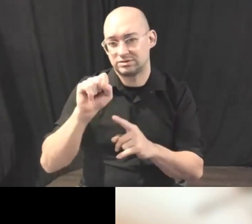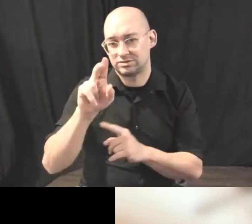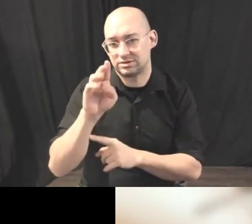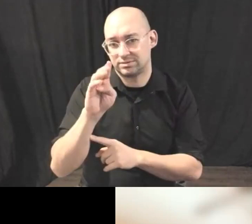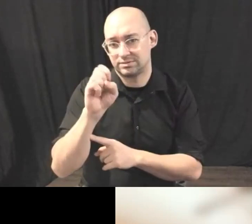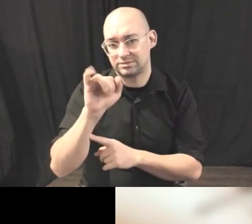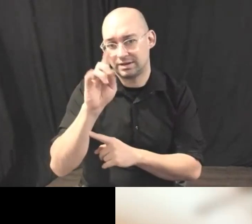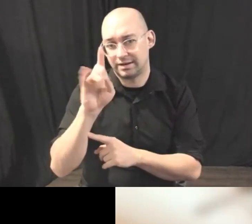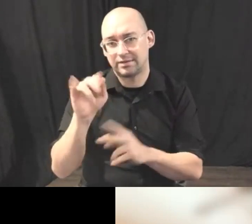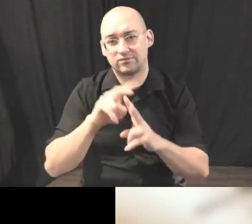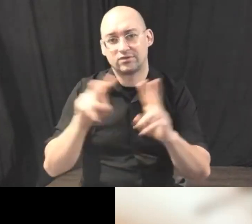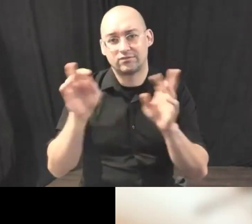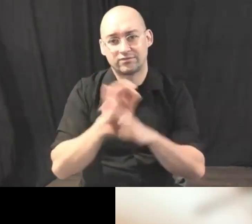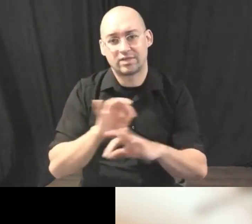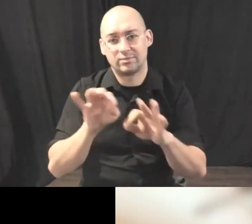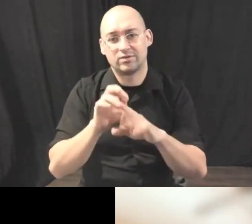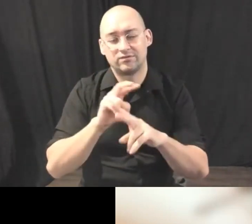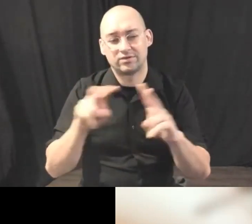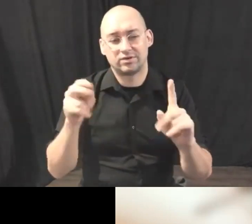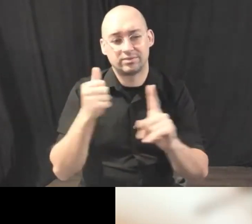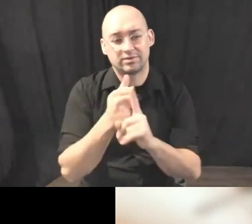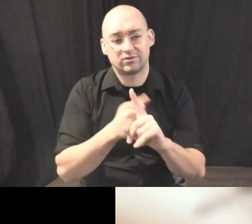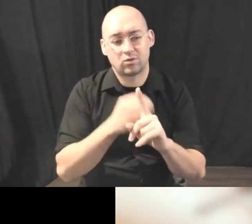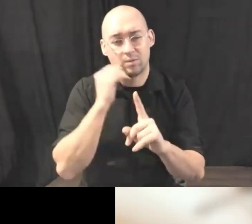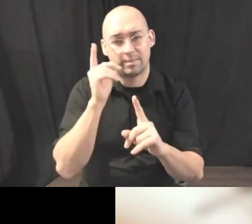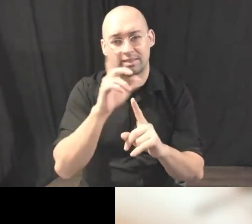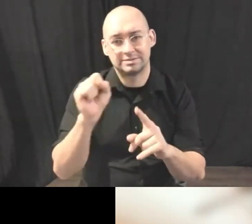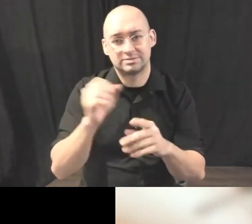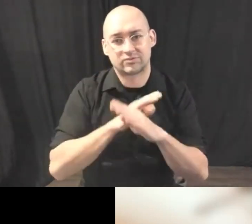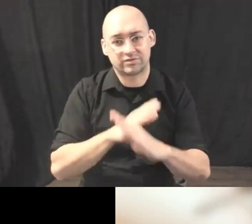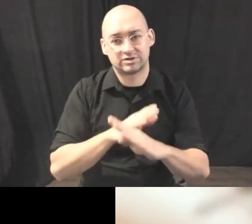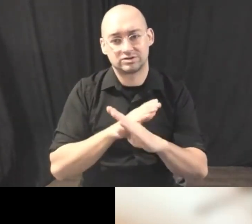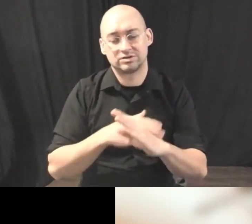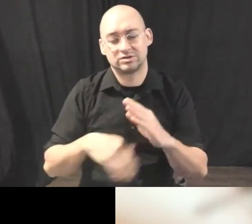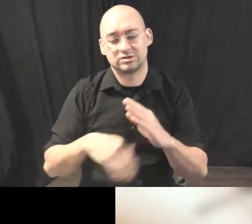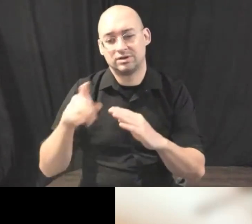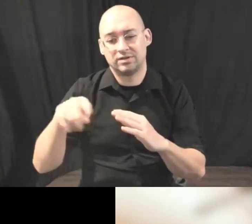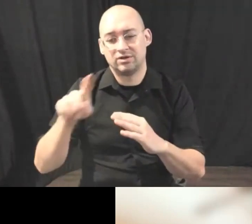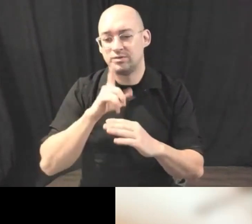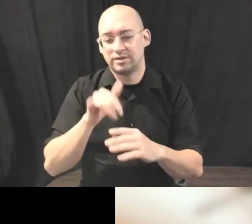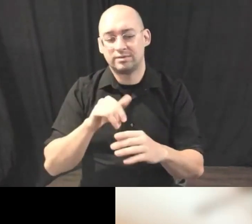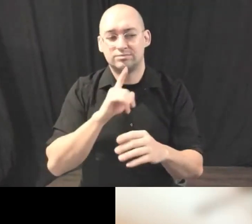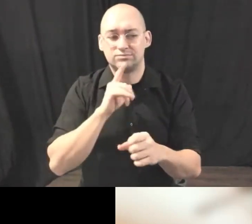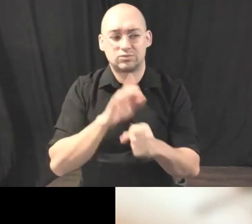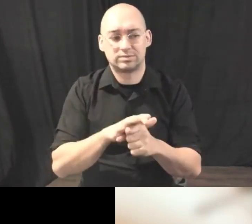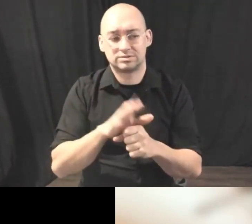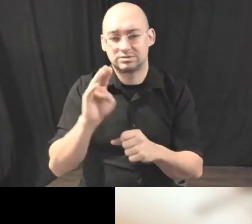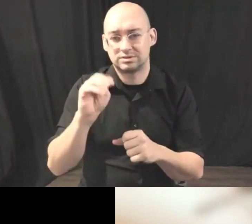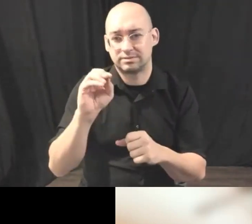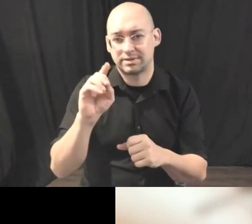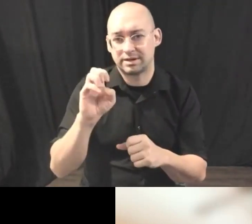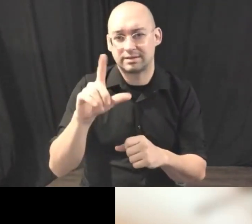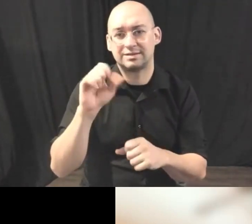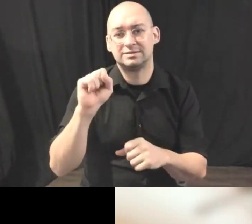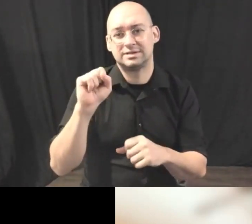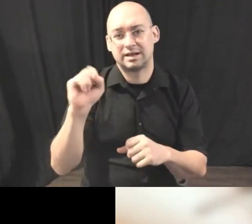so impactful at homelessness prevention. And there are really promising models in San Diego specifically that